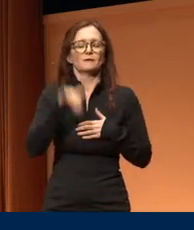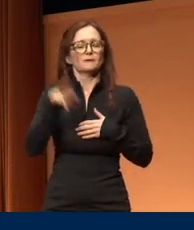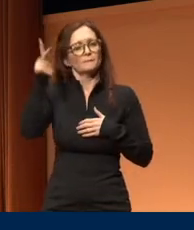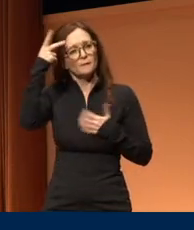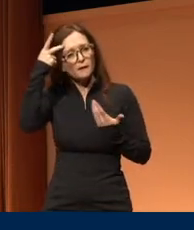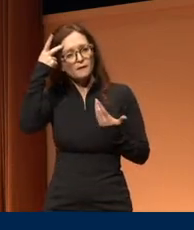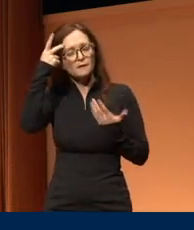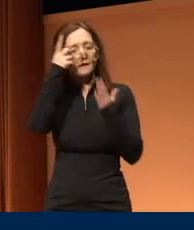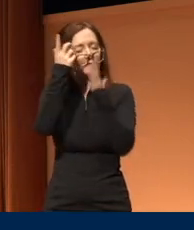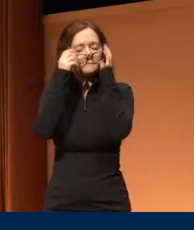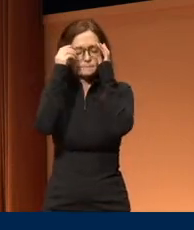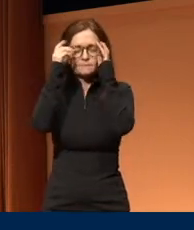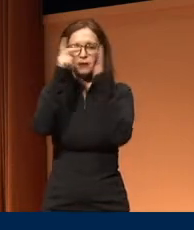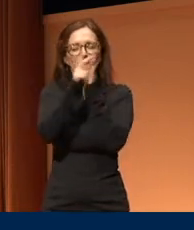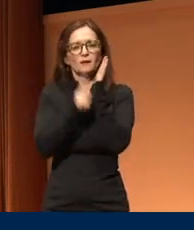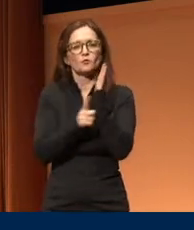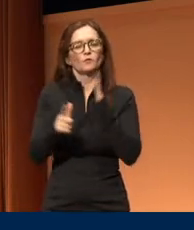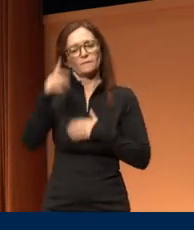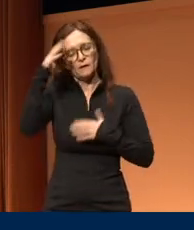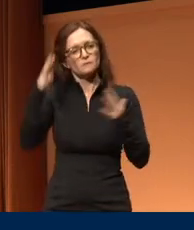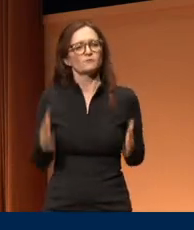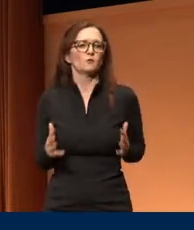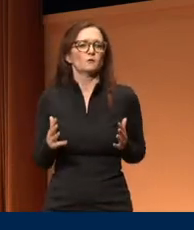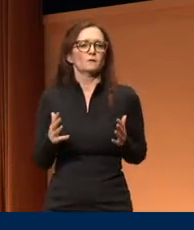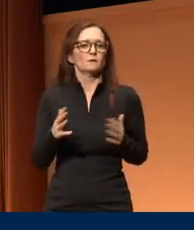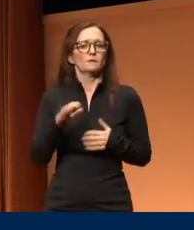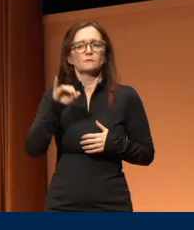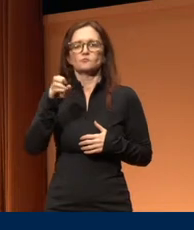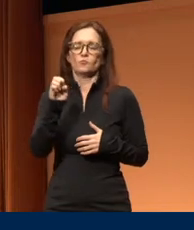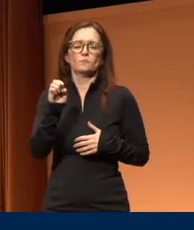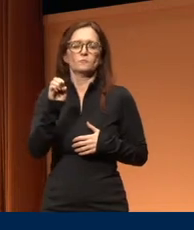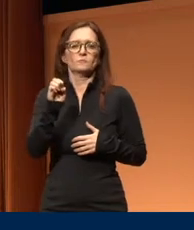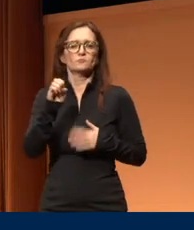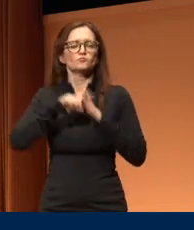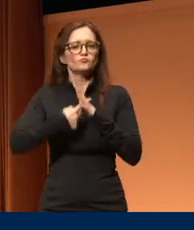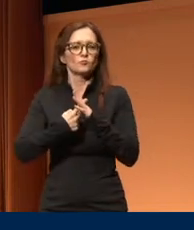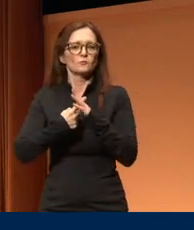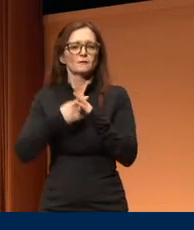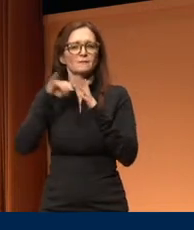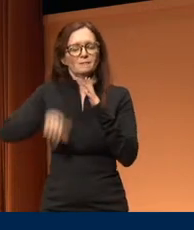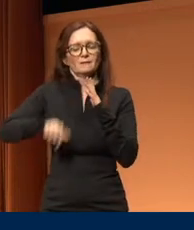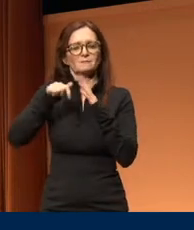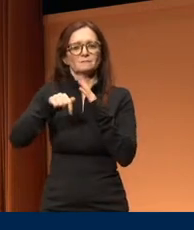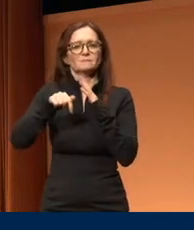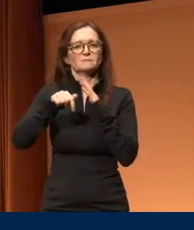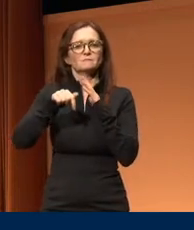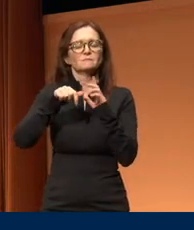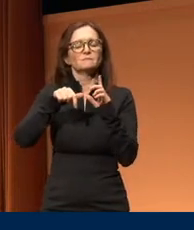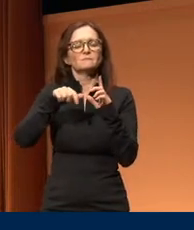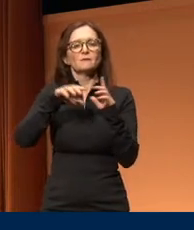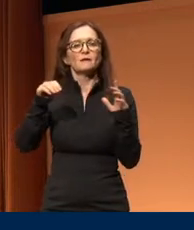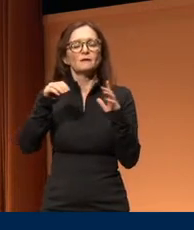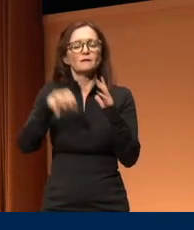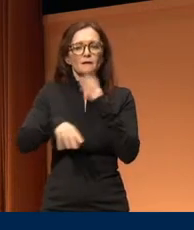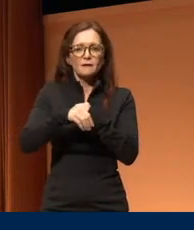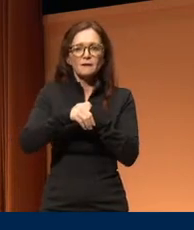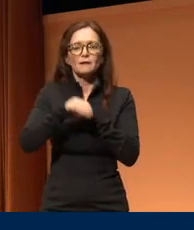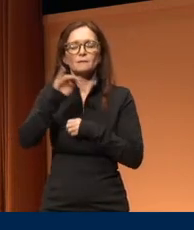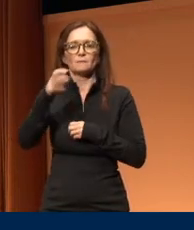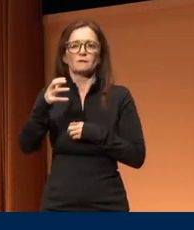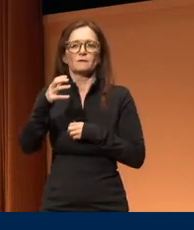and legal philosopher Joel Feinberg inaugurated the series. In addition to Michigan, five